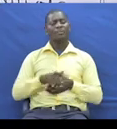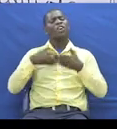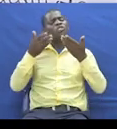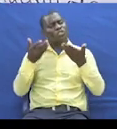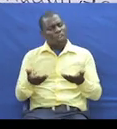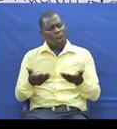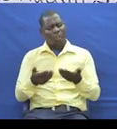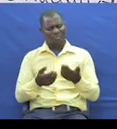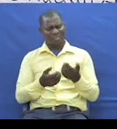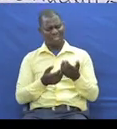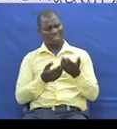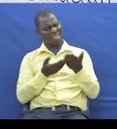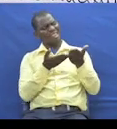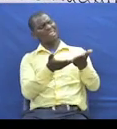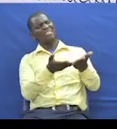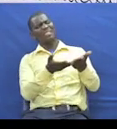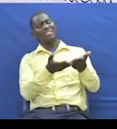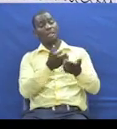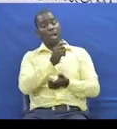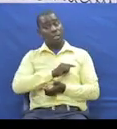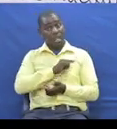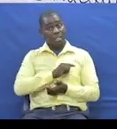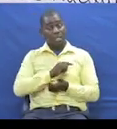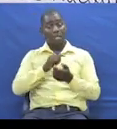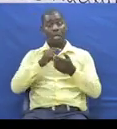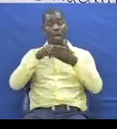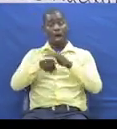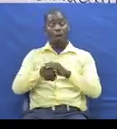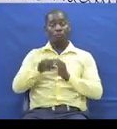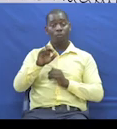So with these few characteristics